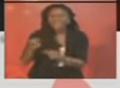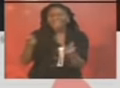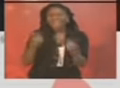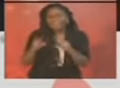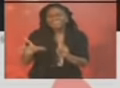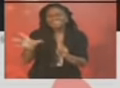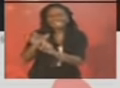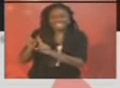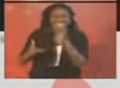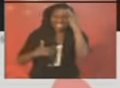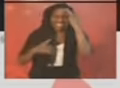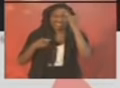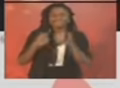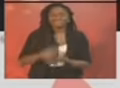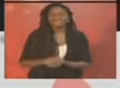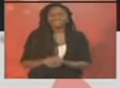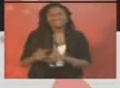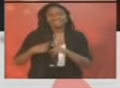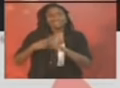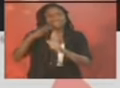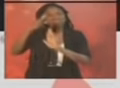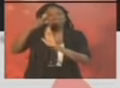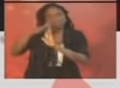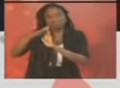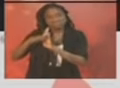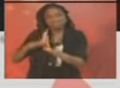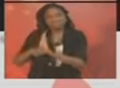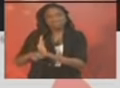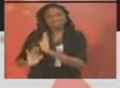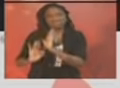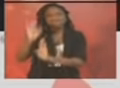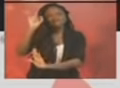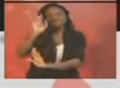into January, and that drops off again into February. Next slide.